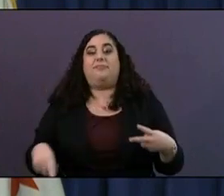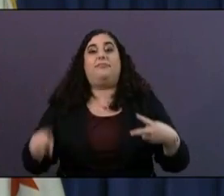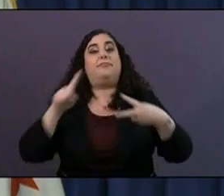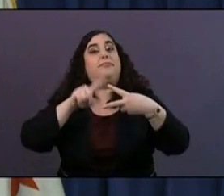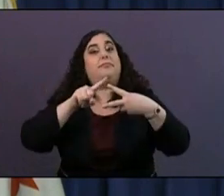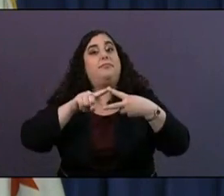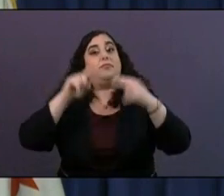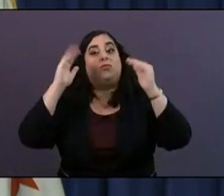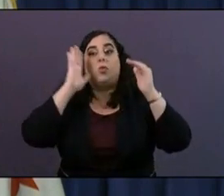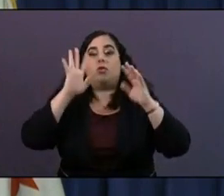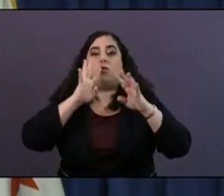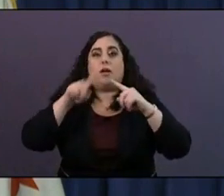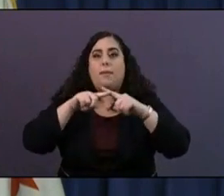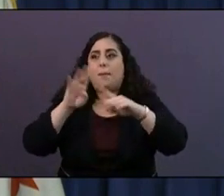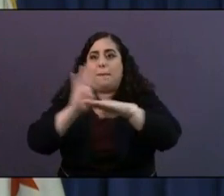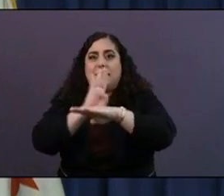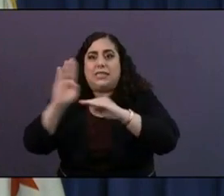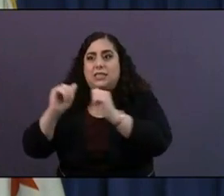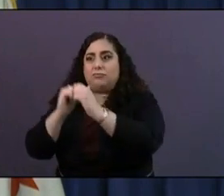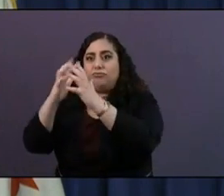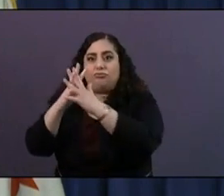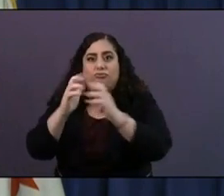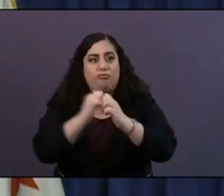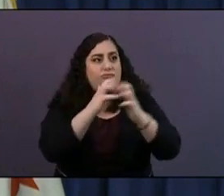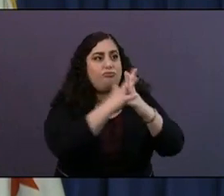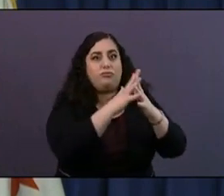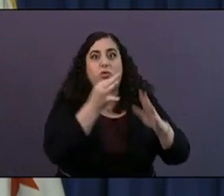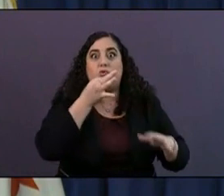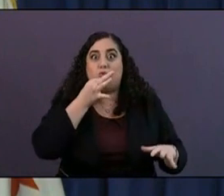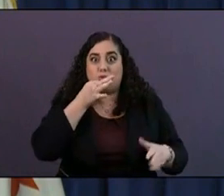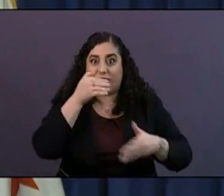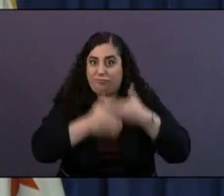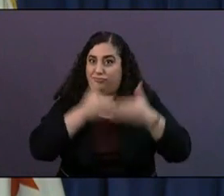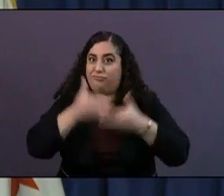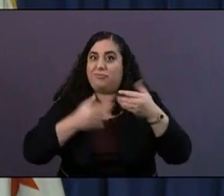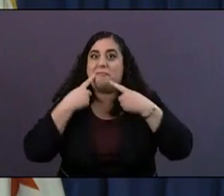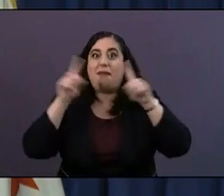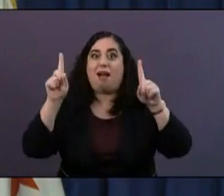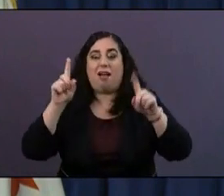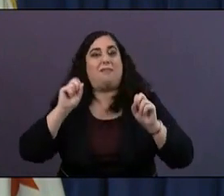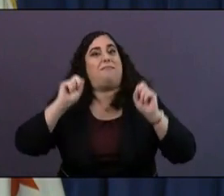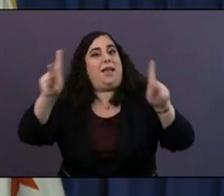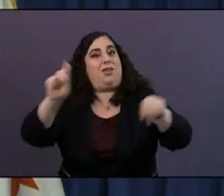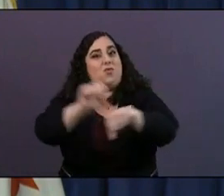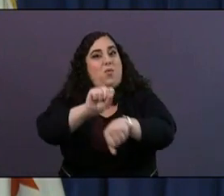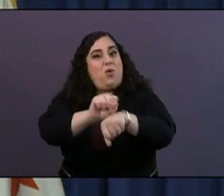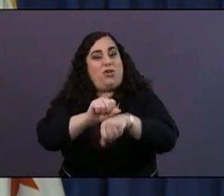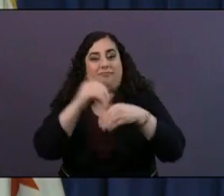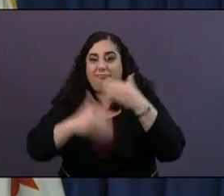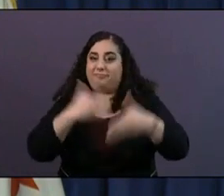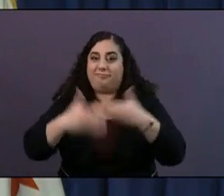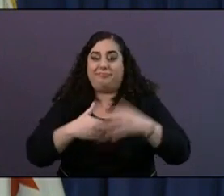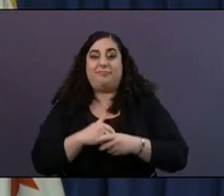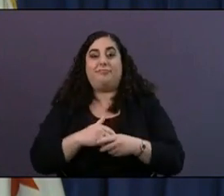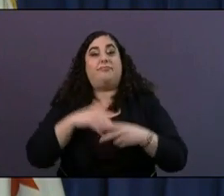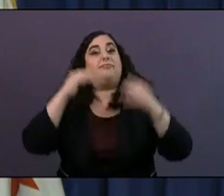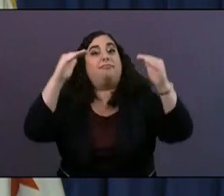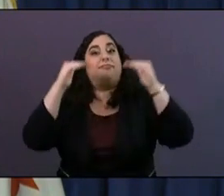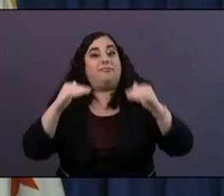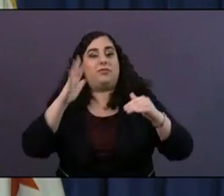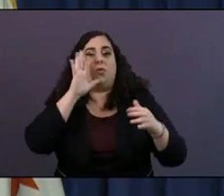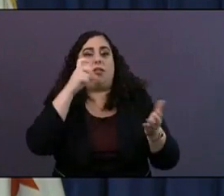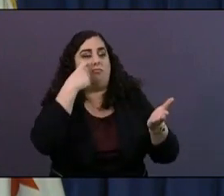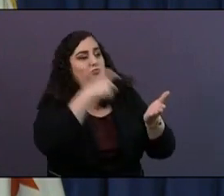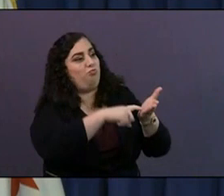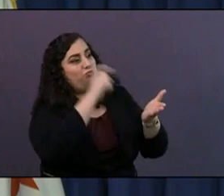running and people back to work. And second, I'll continue to highlight the great work that San Diegans are doing to step up during this